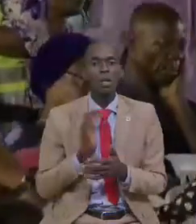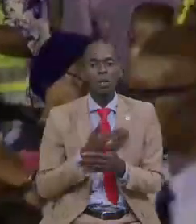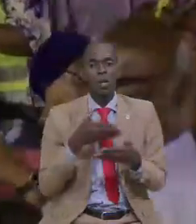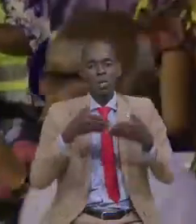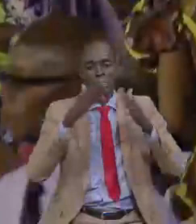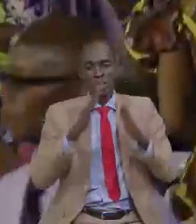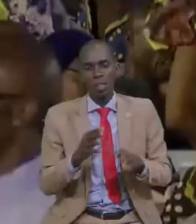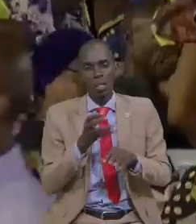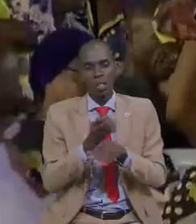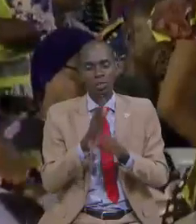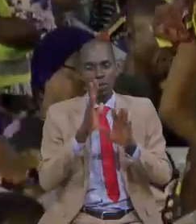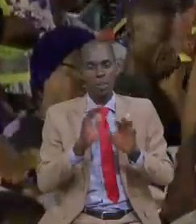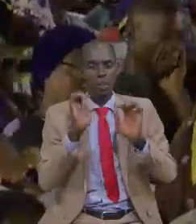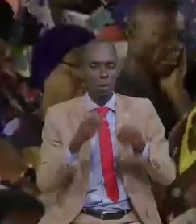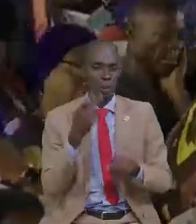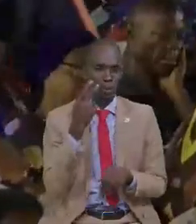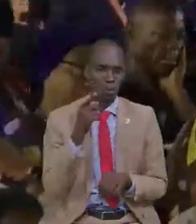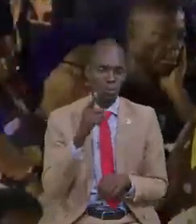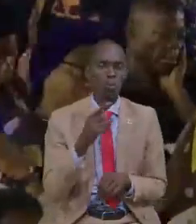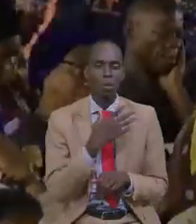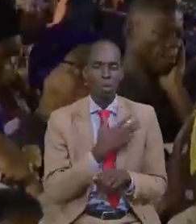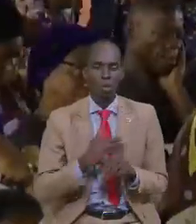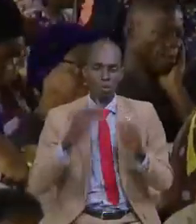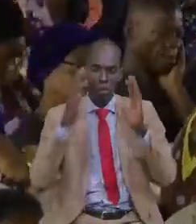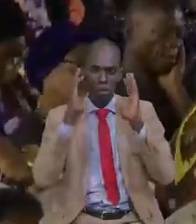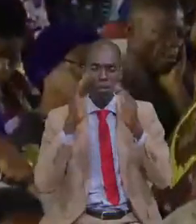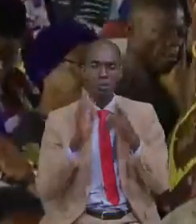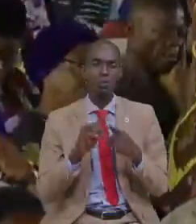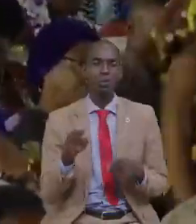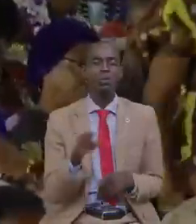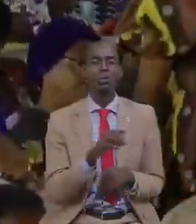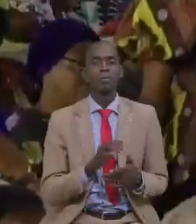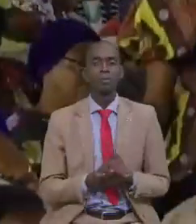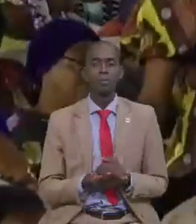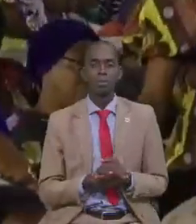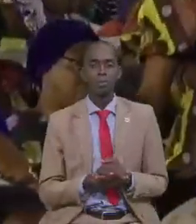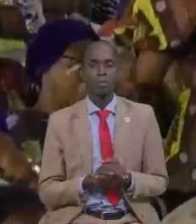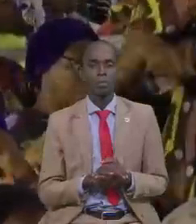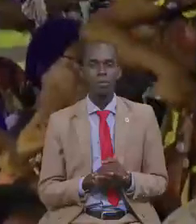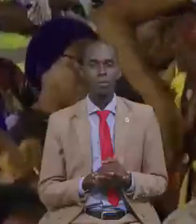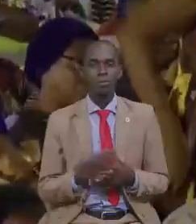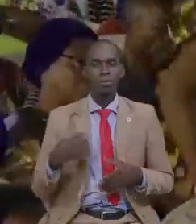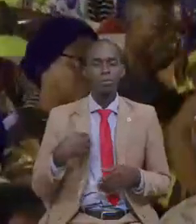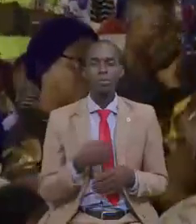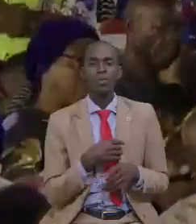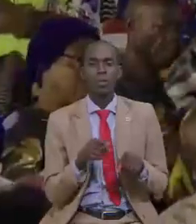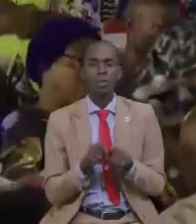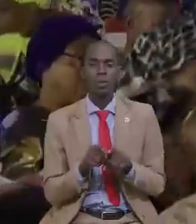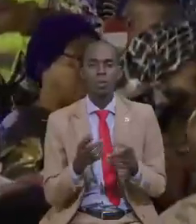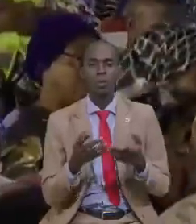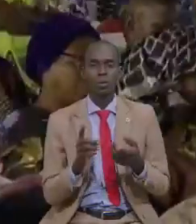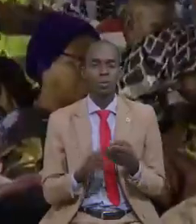you attention, give you assistance. We also want to